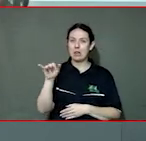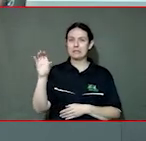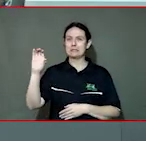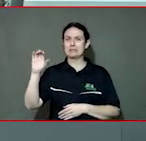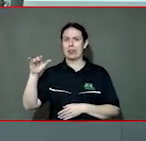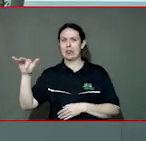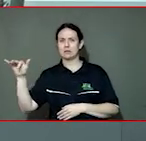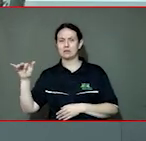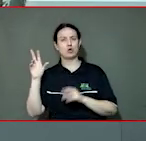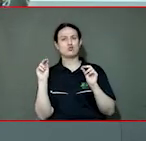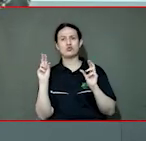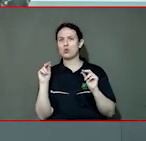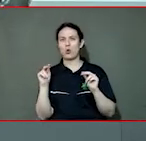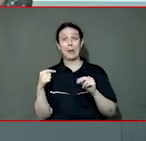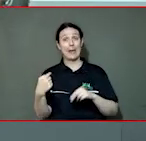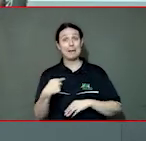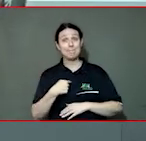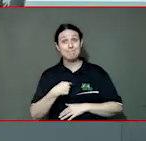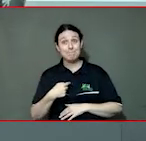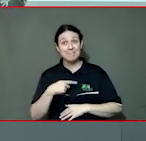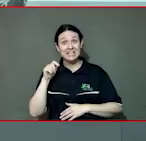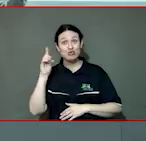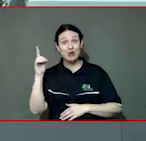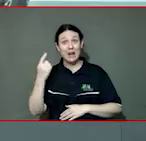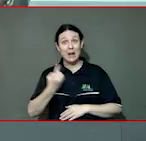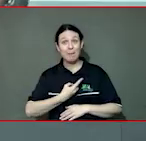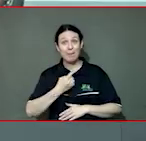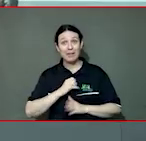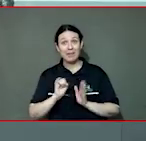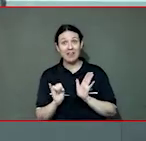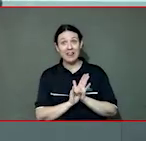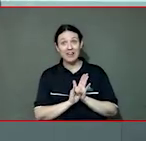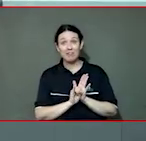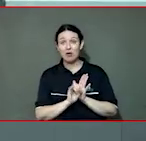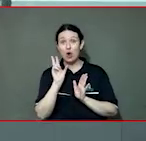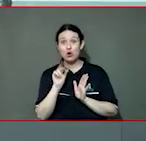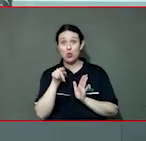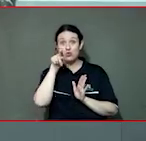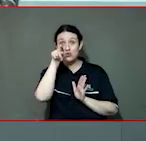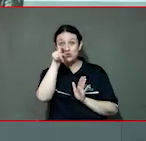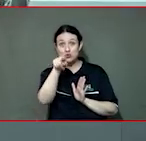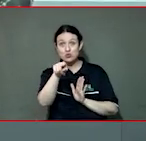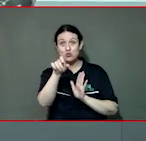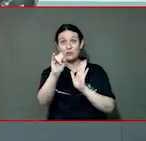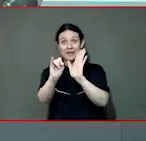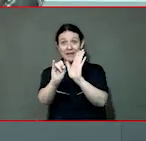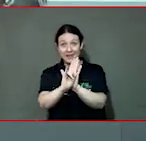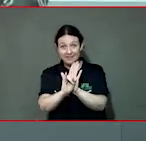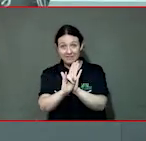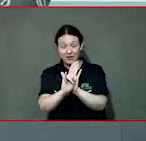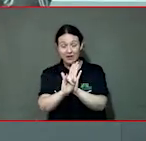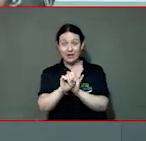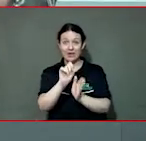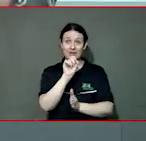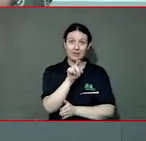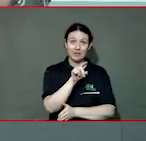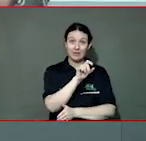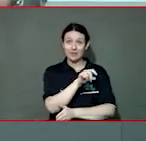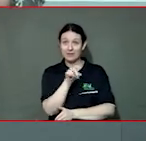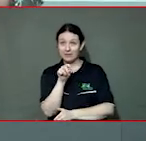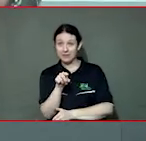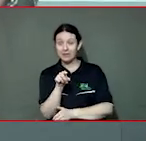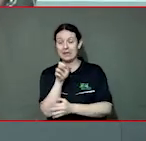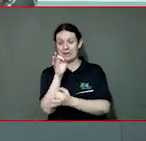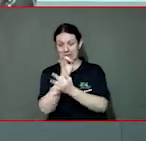that deduction from that. I'm not allowed to do that. You must write me your conclusion about it. So